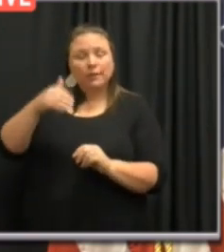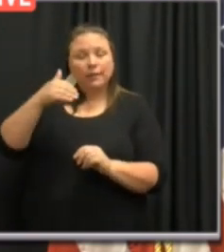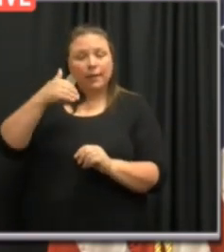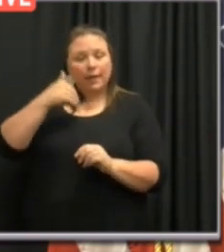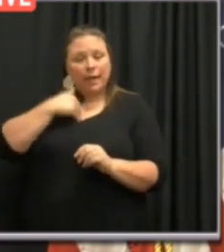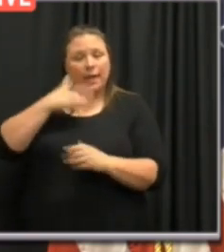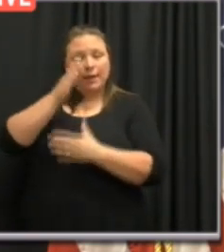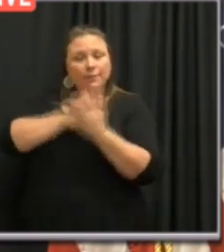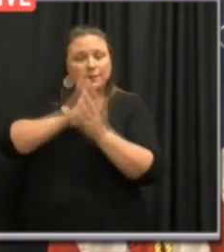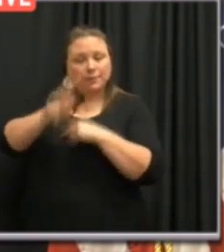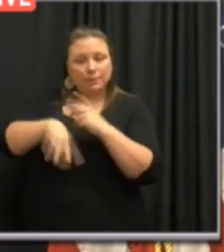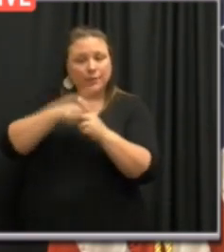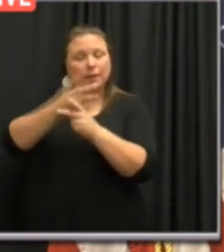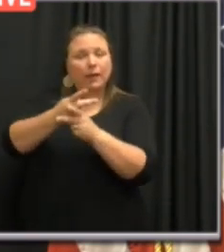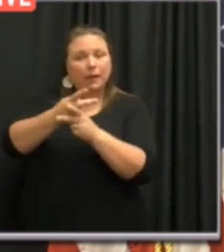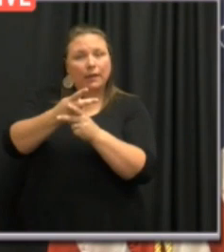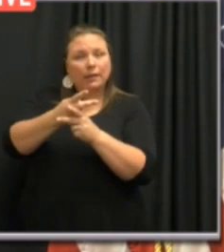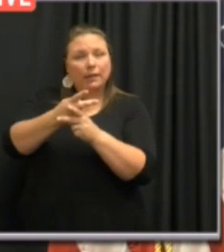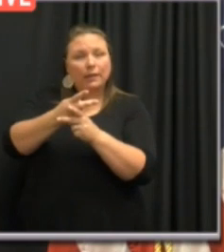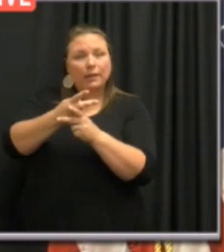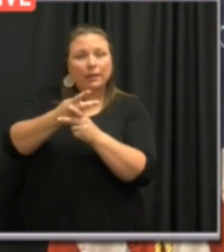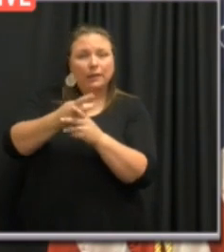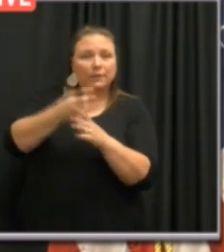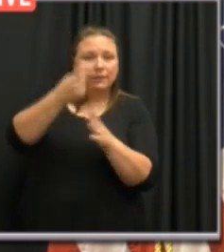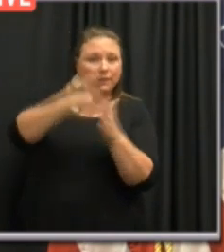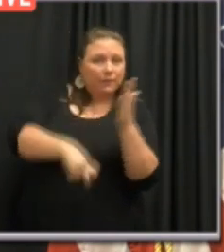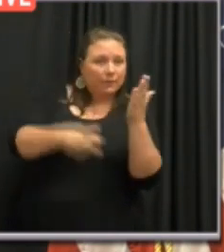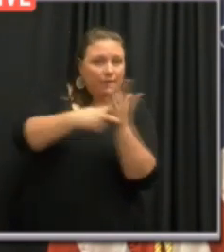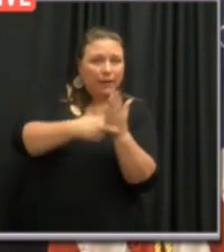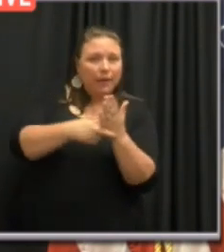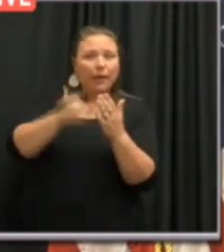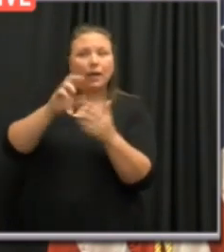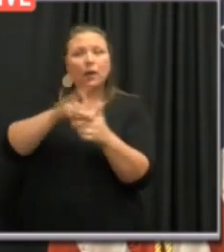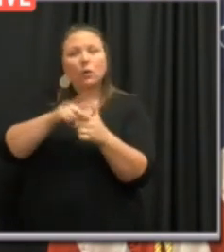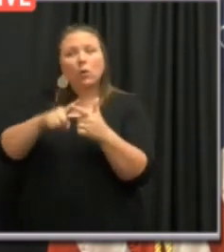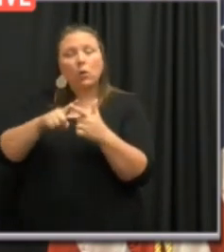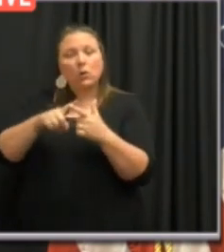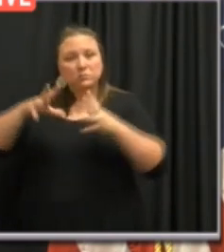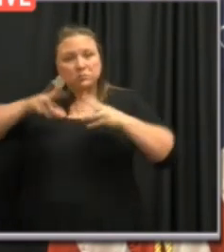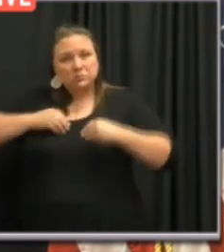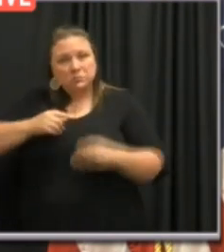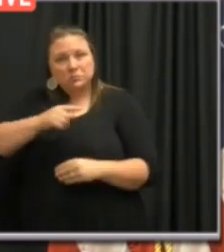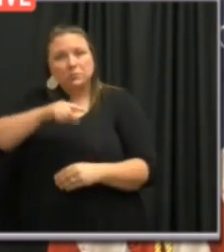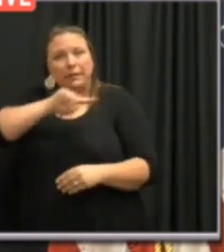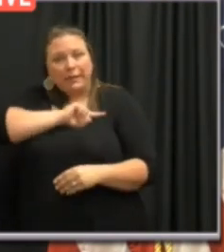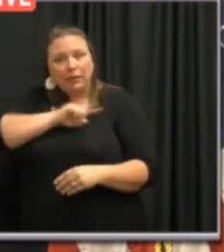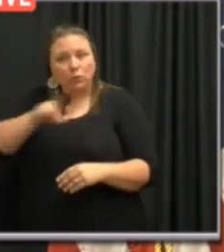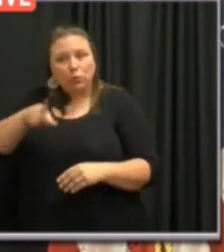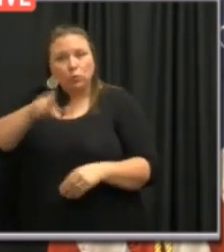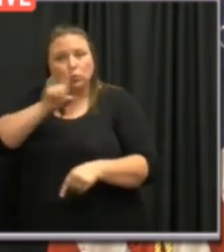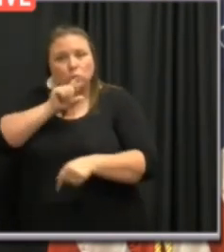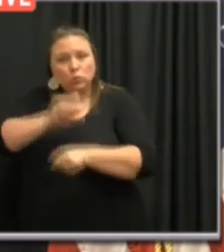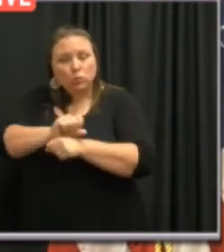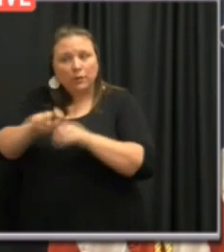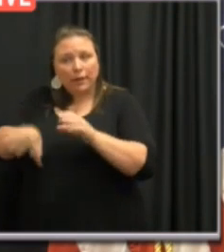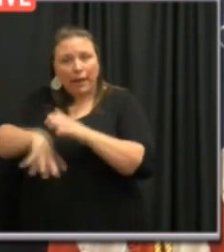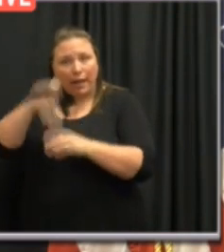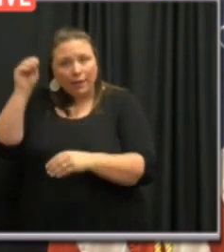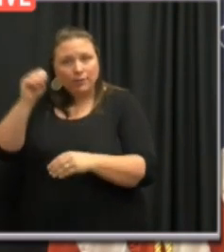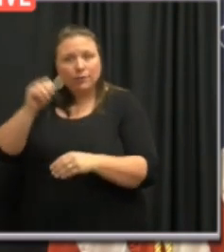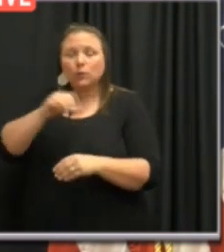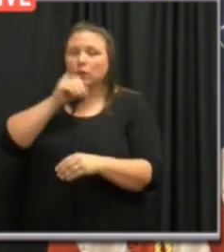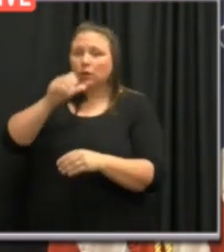in some kind of fine or plea of guilt. We do not intend to keep this